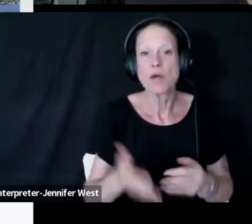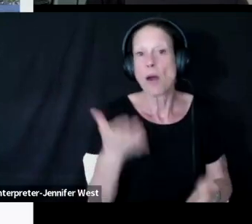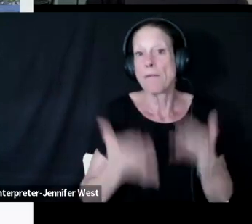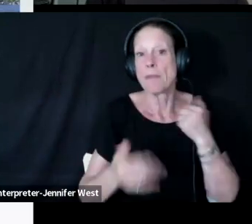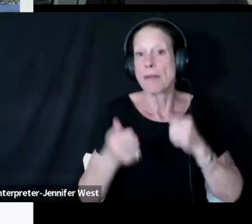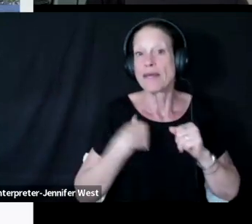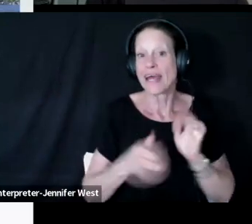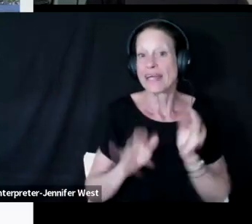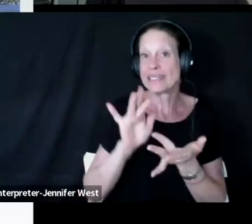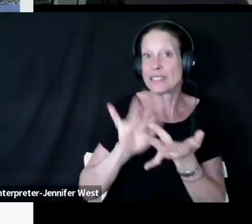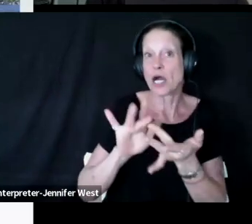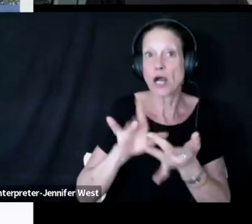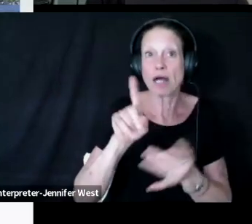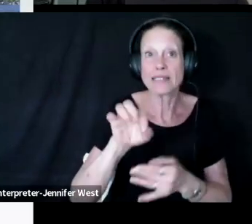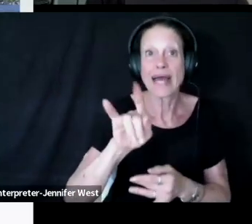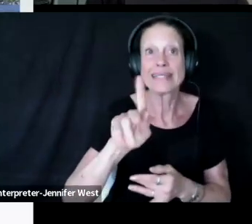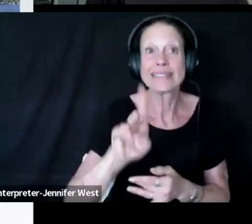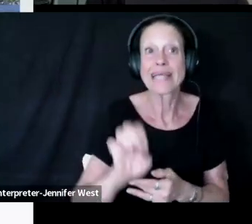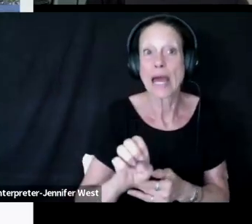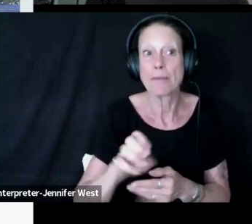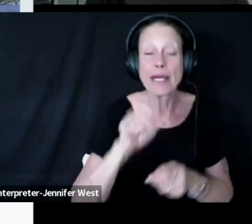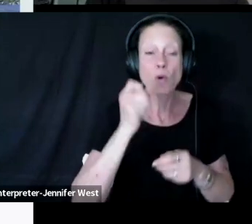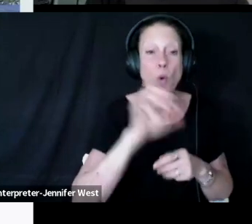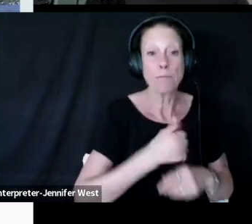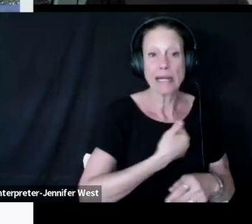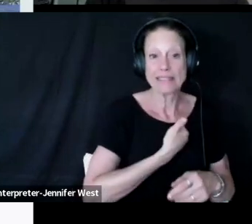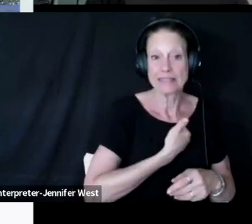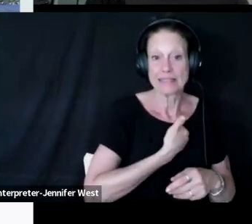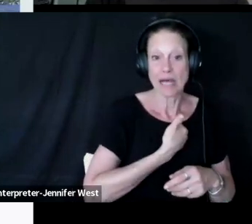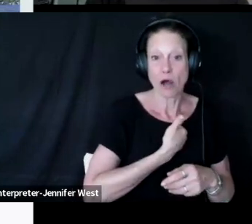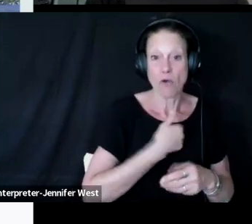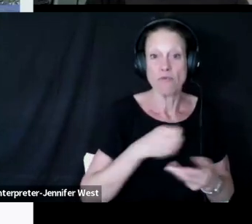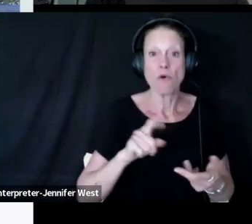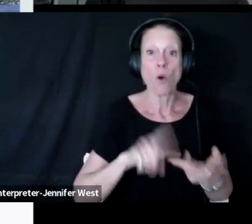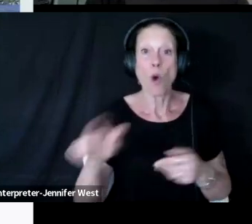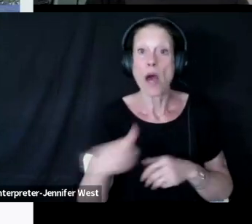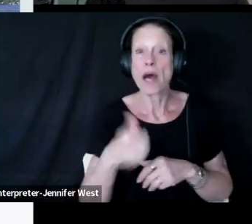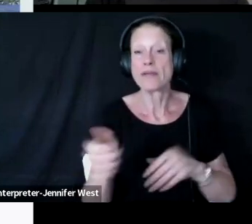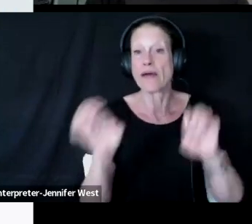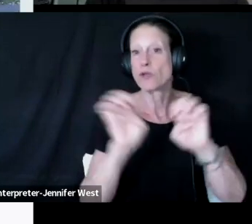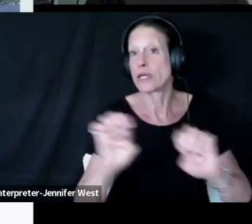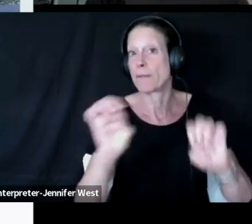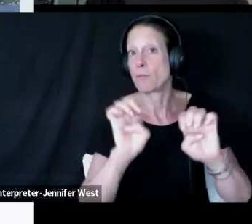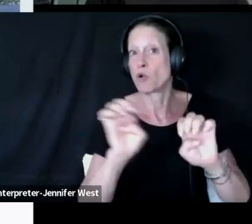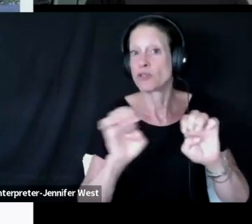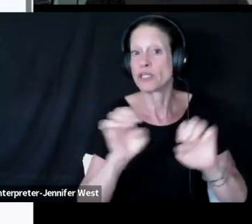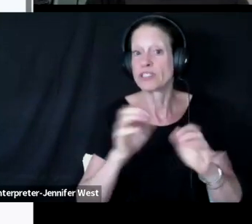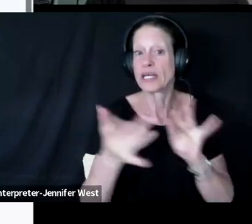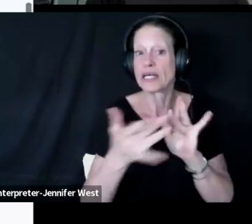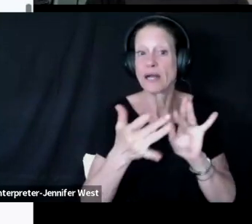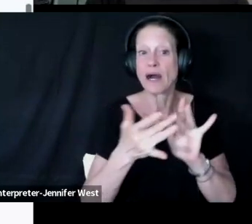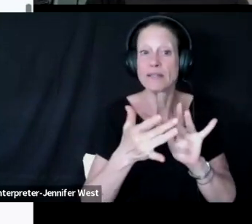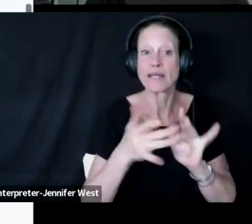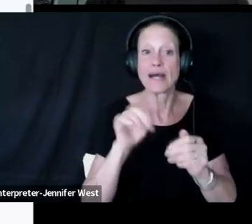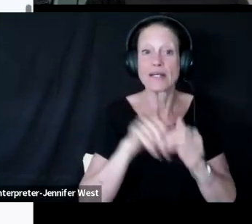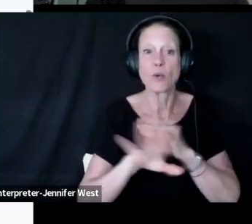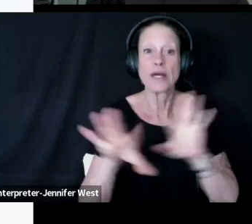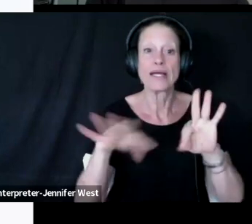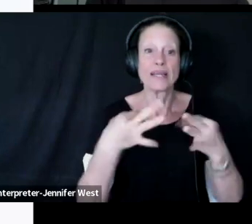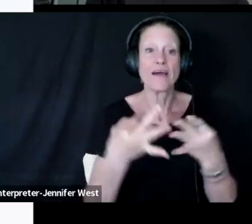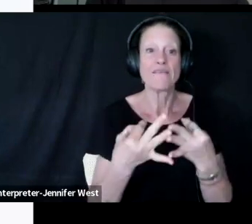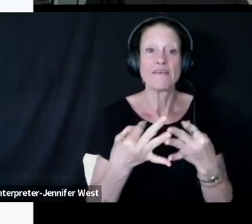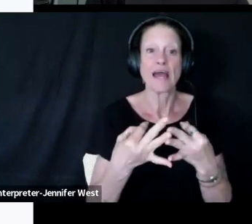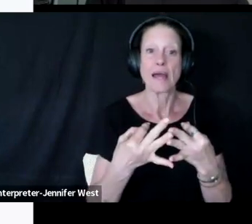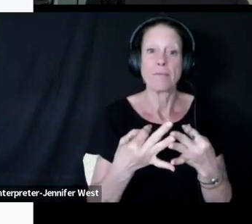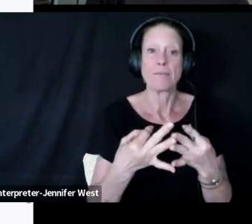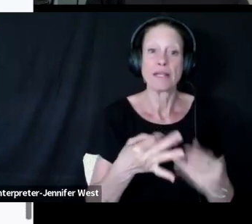of Debbie or myself or another emergency contact. They could go into family. That's a picture